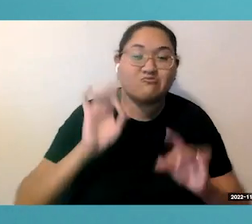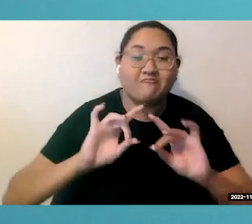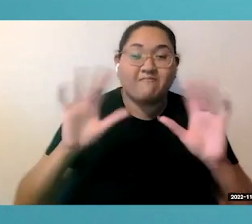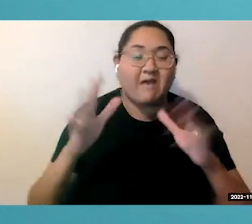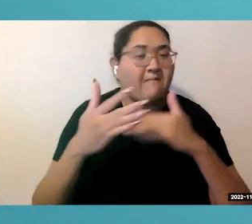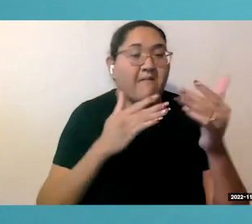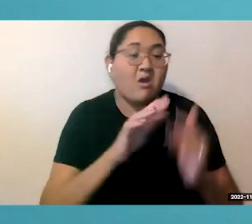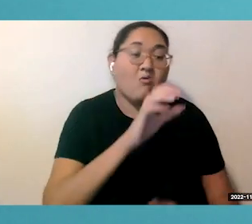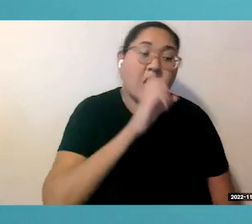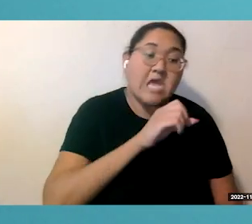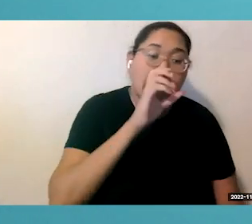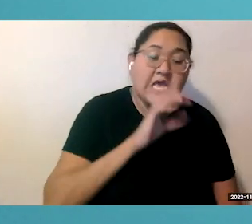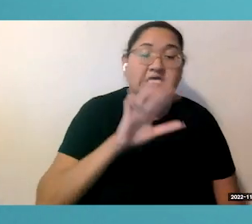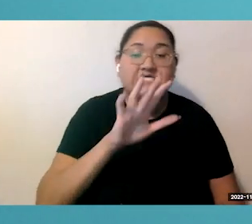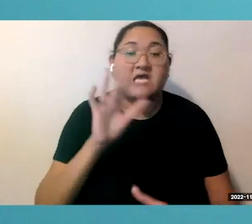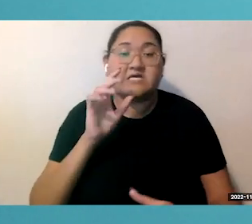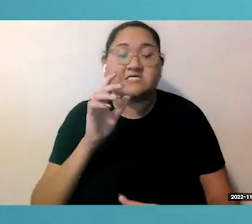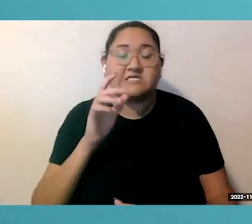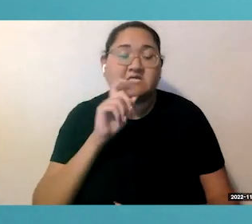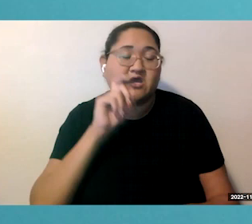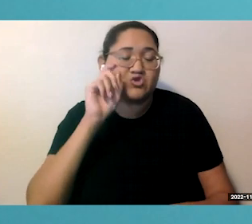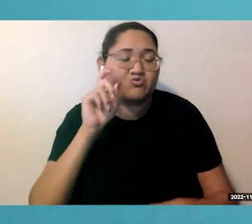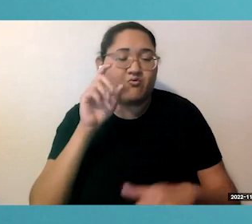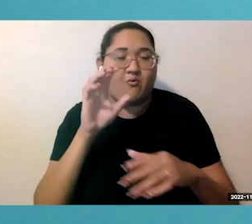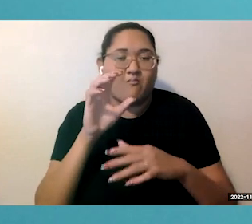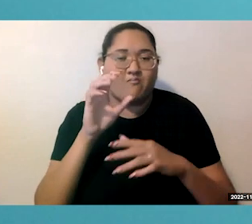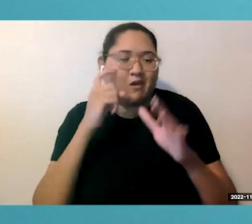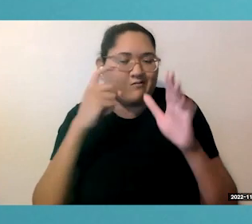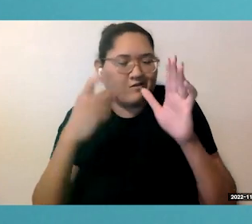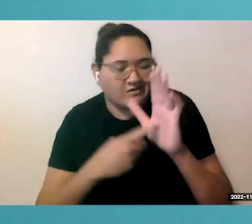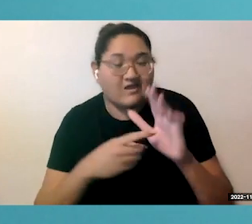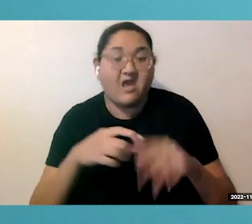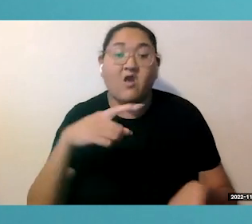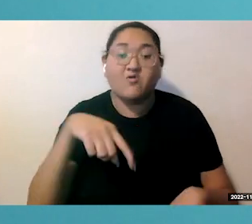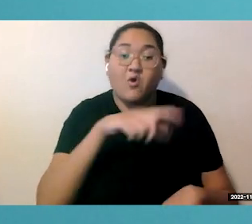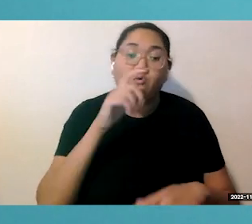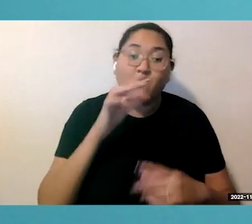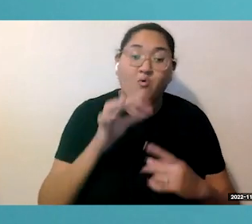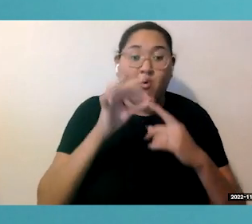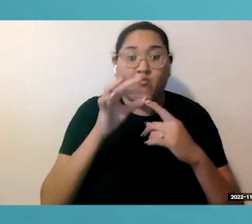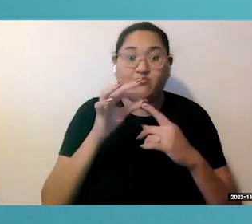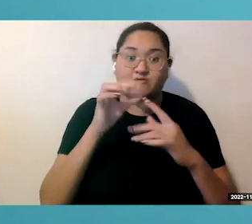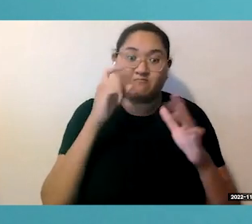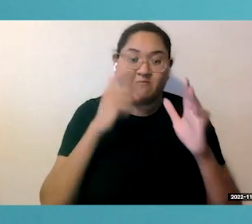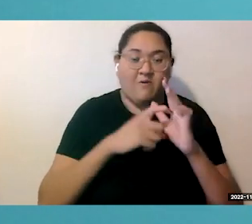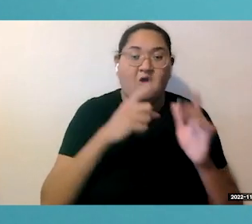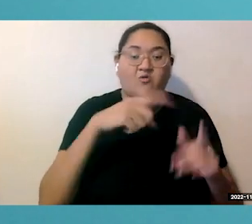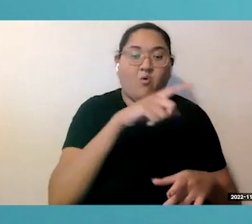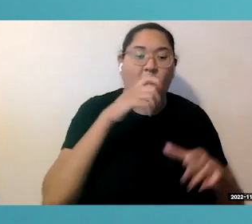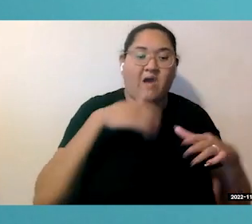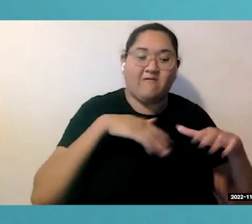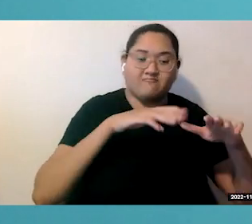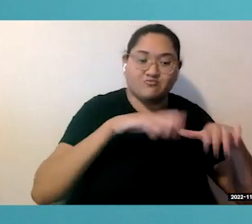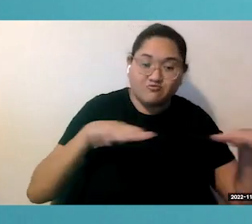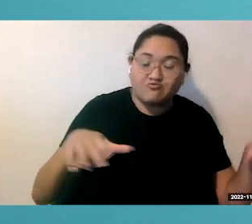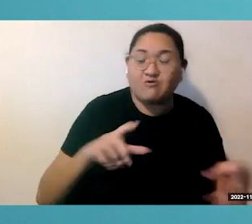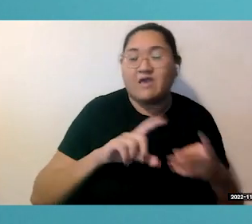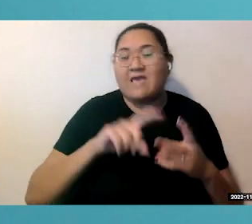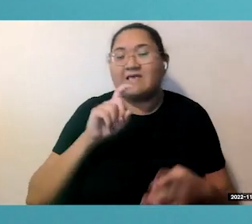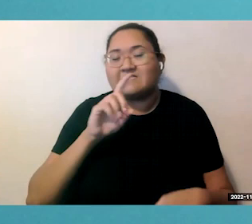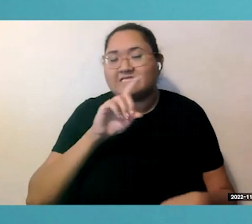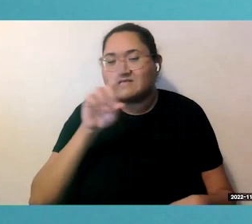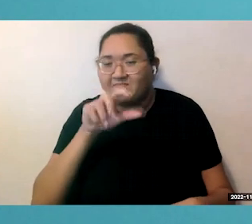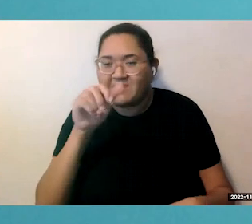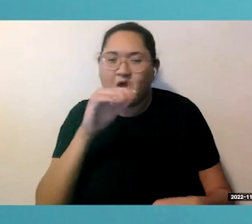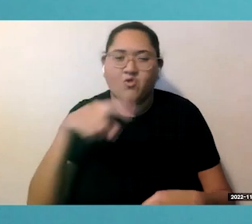their age, gender, or sexual orientation. People who are most vulnerable are children, people with disabilities, and